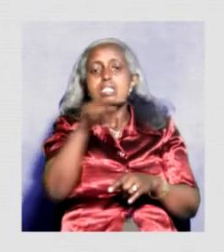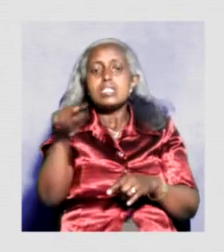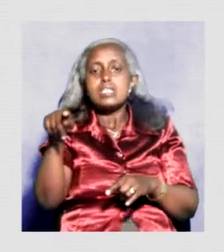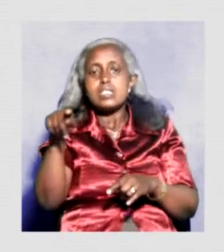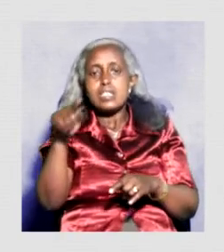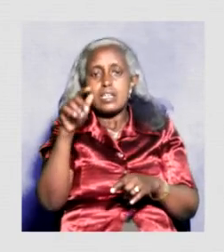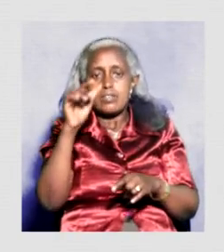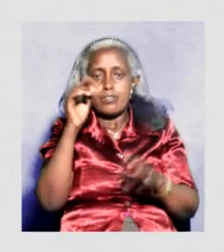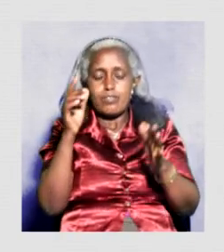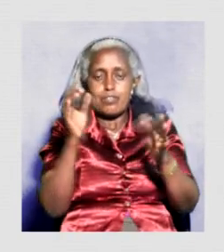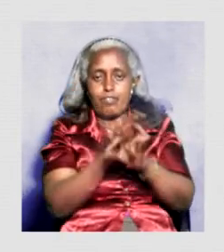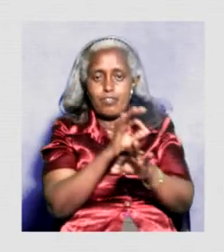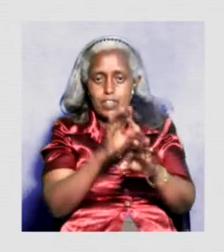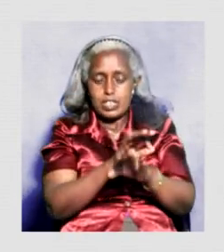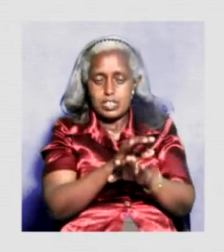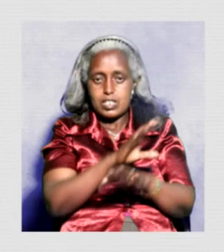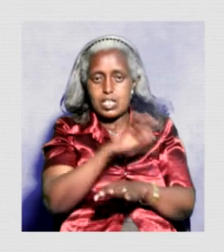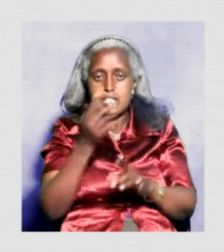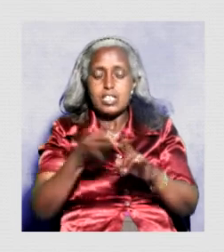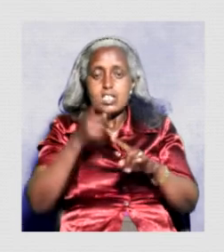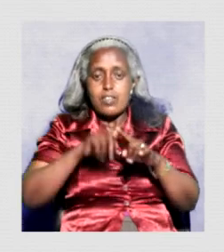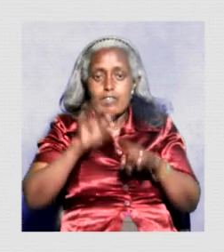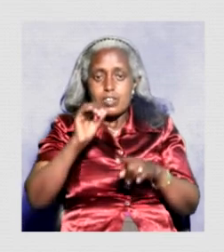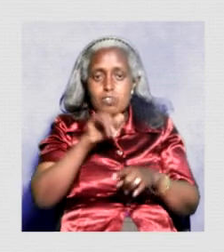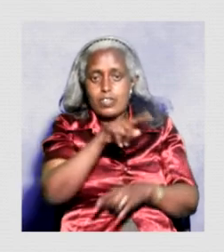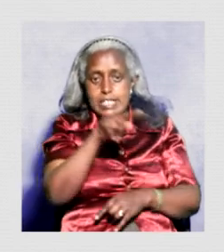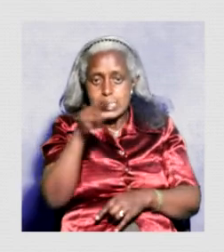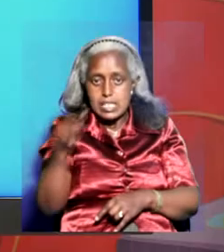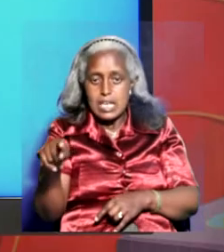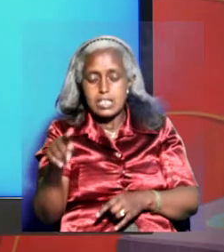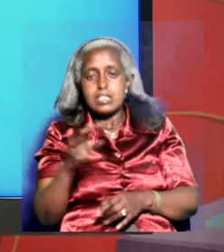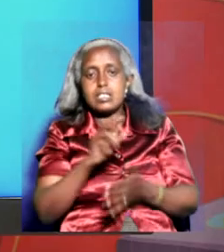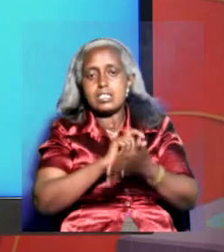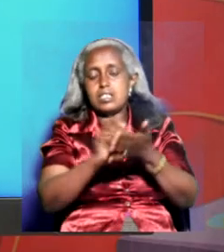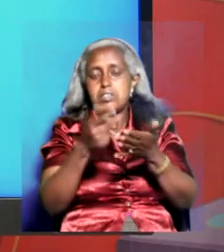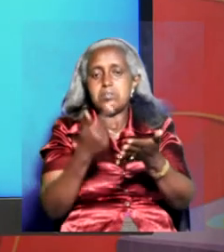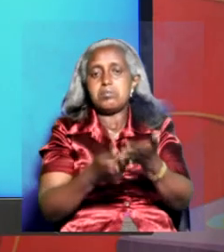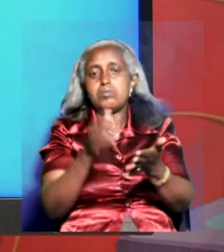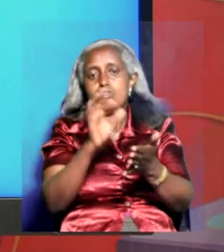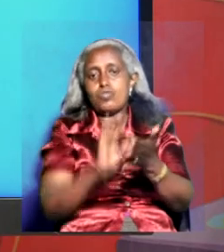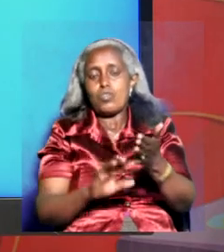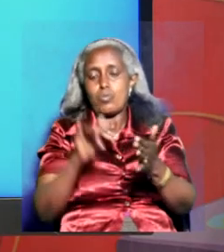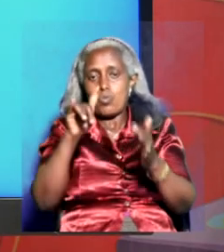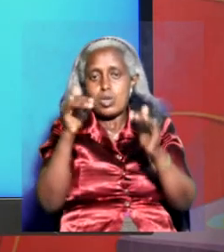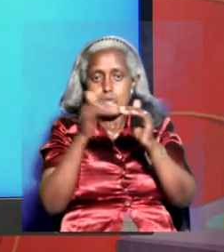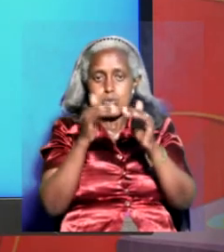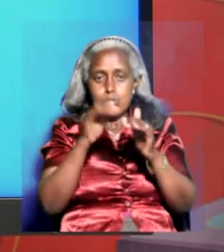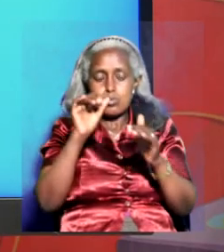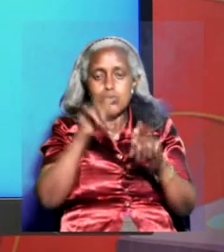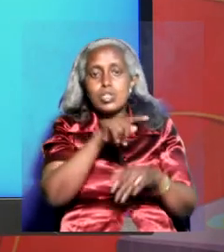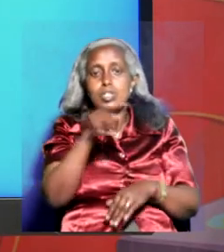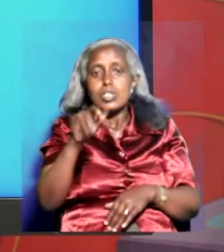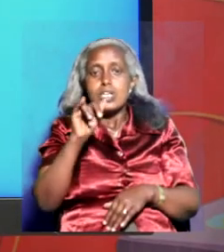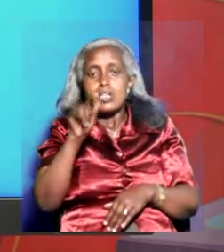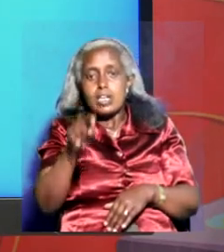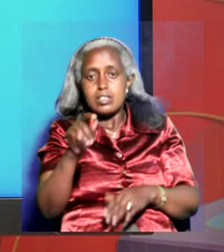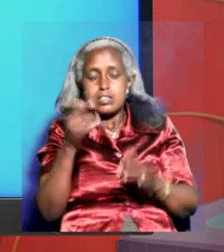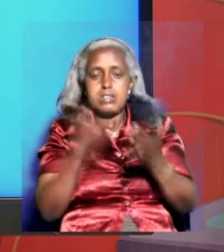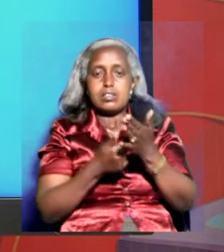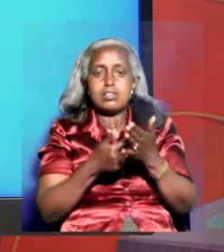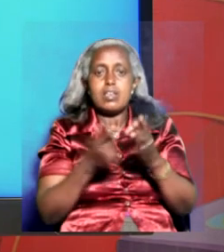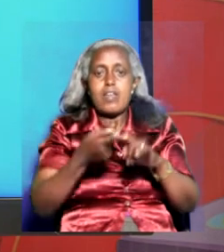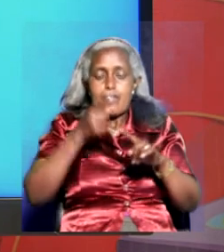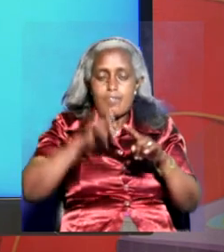one. And the inverse of a sine is written in this form. Y is equal to sine x. Its inverse is denoted